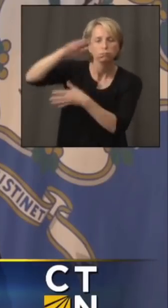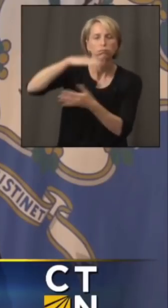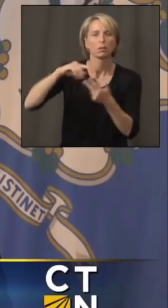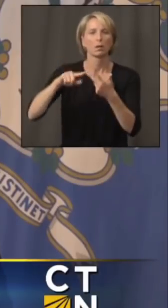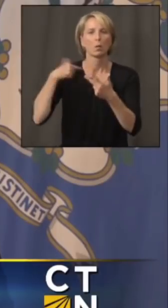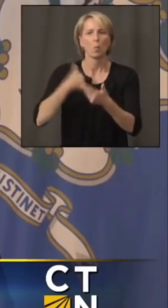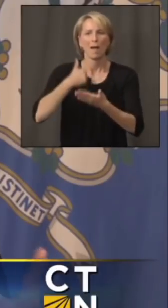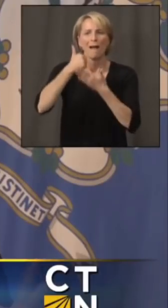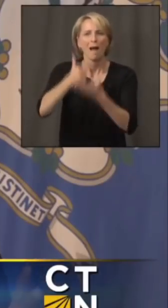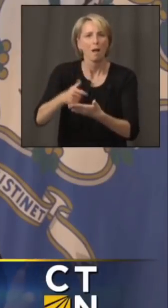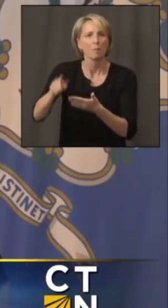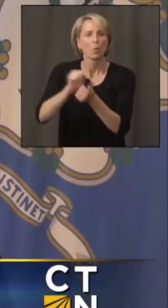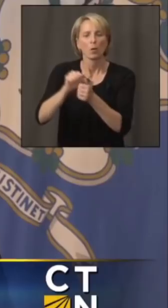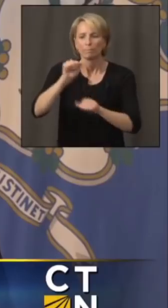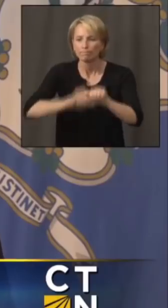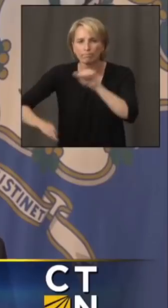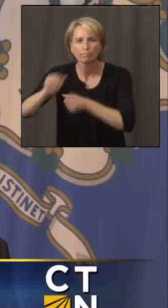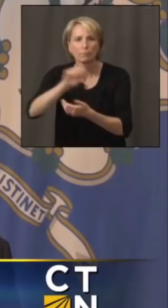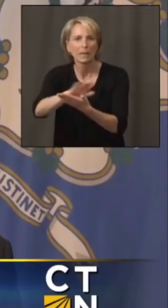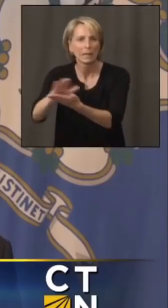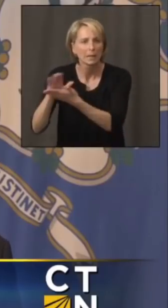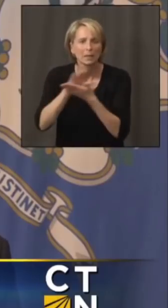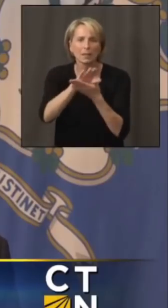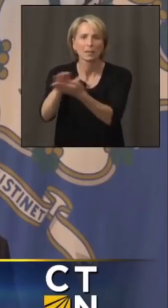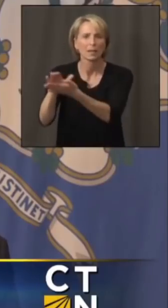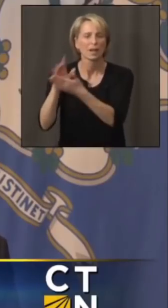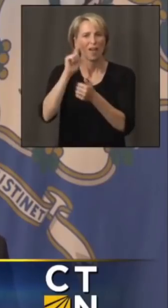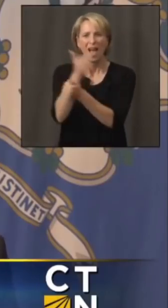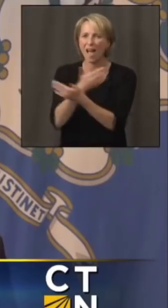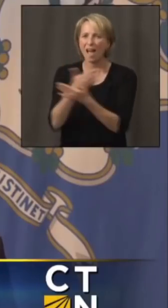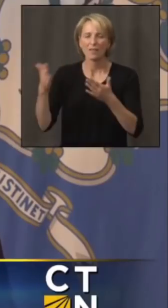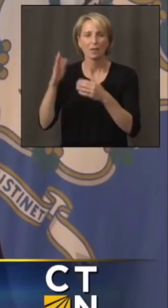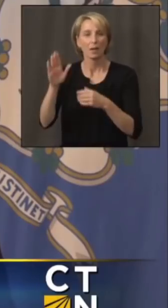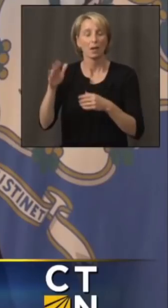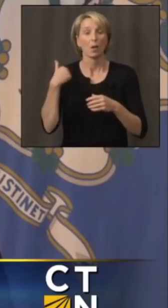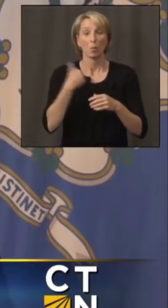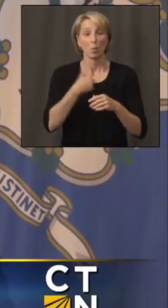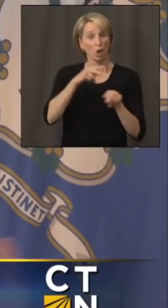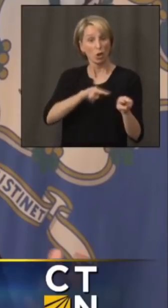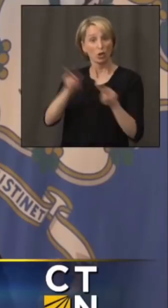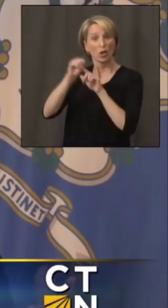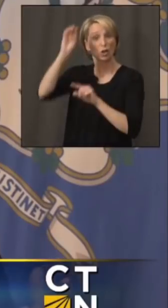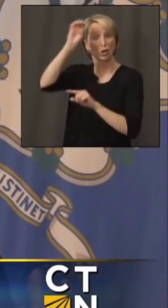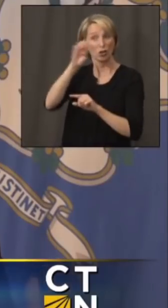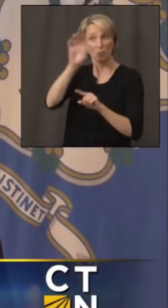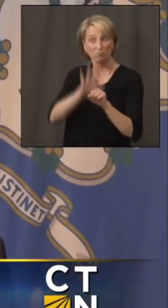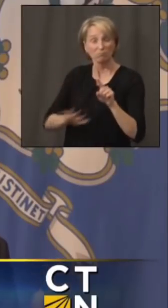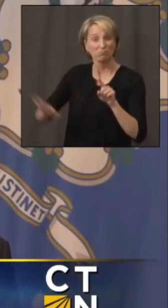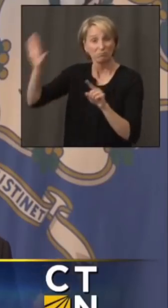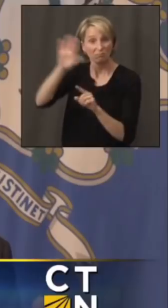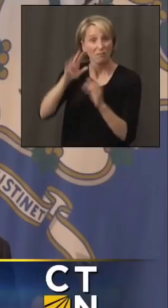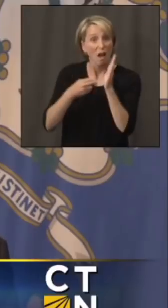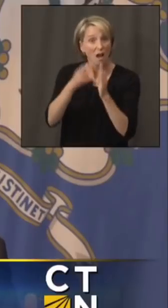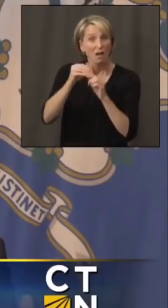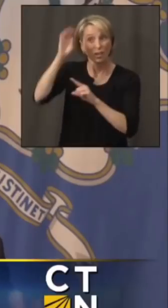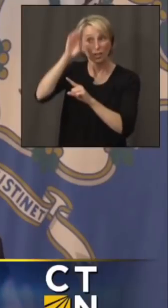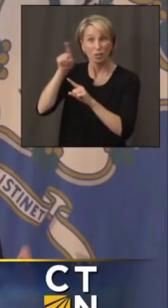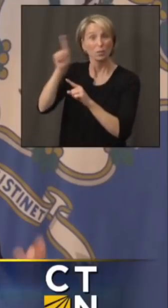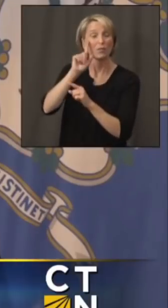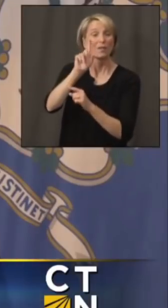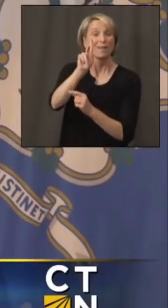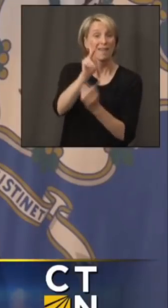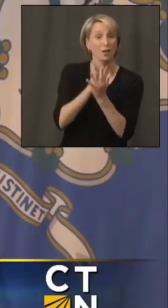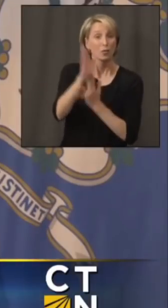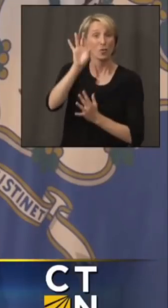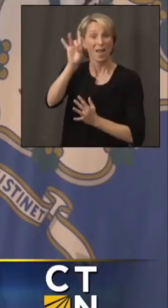those changes we need to open safely. We've looked at what's going on in Europe right now, Sue, and there, especially K through